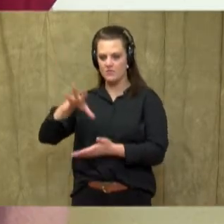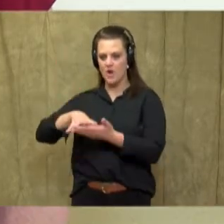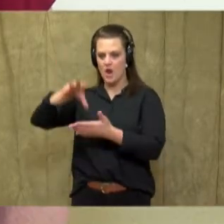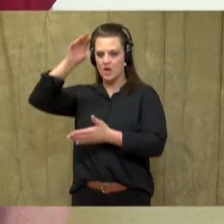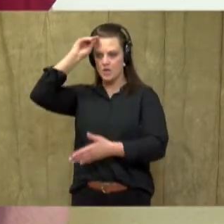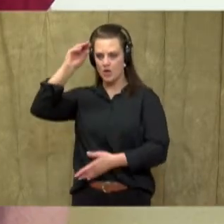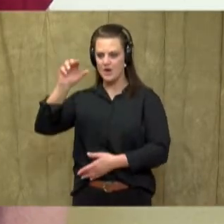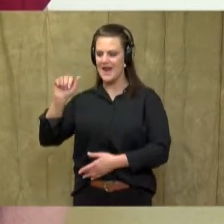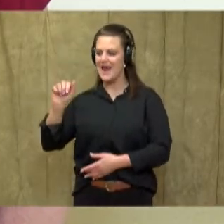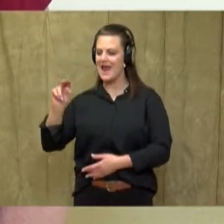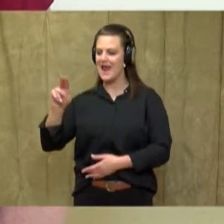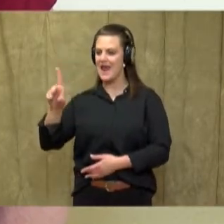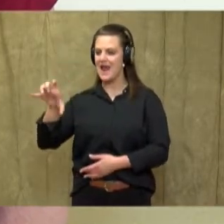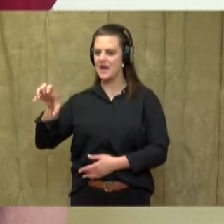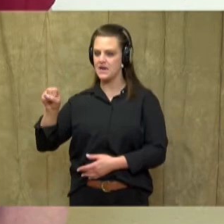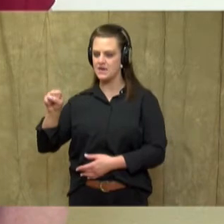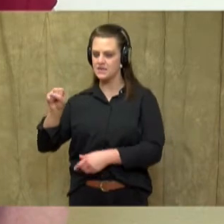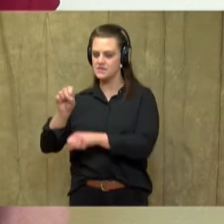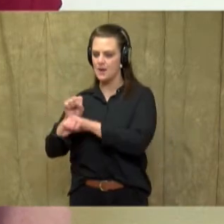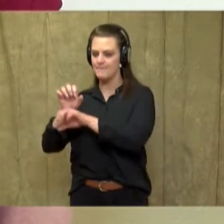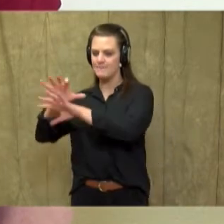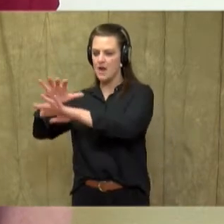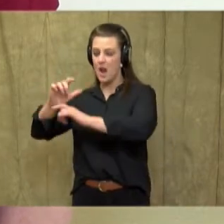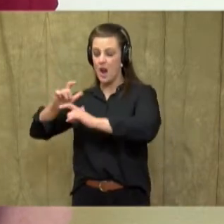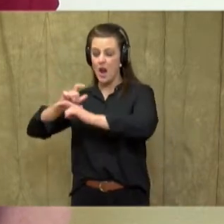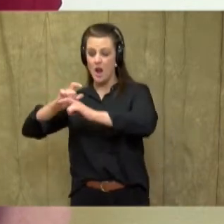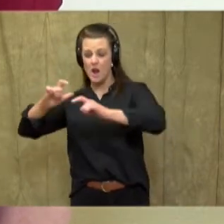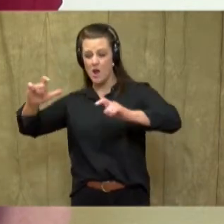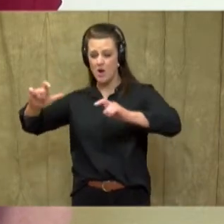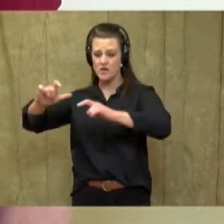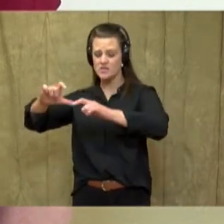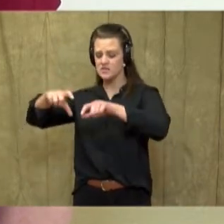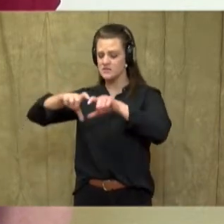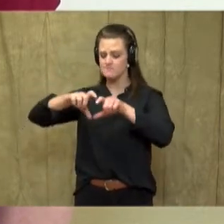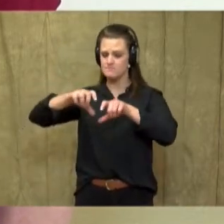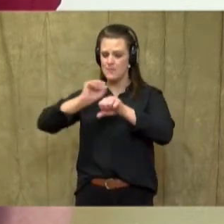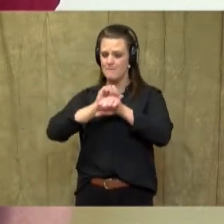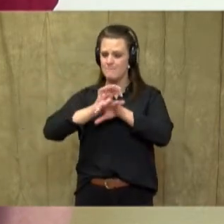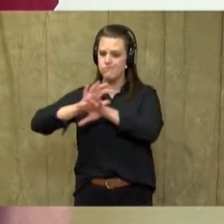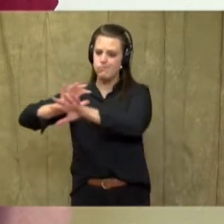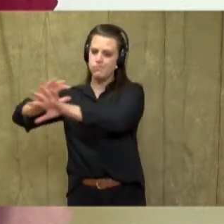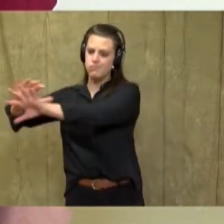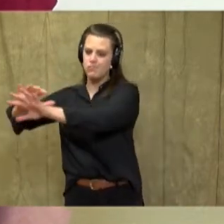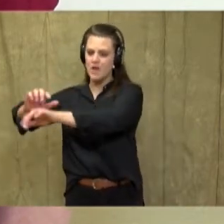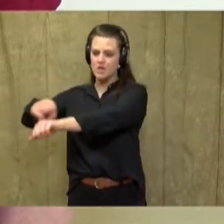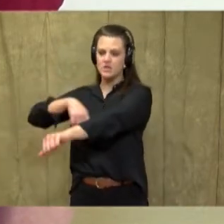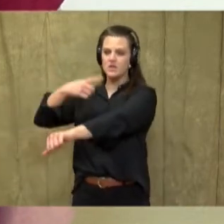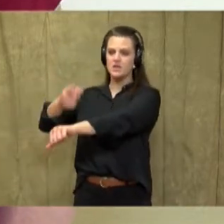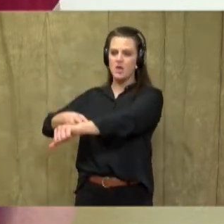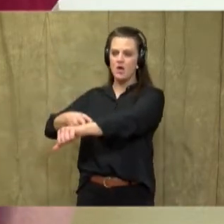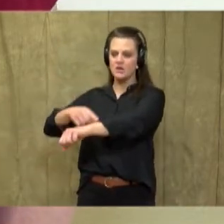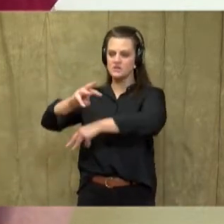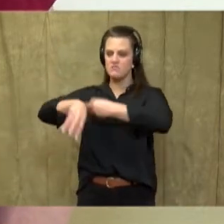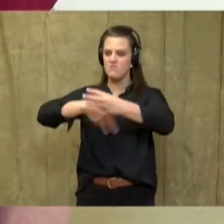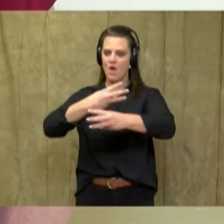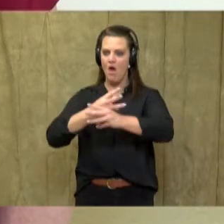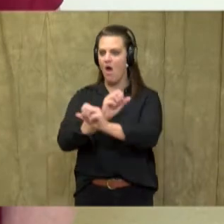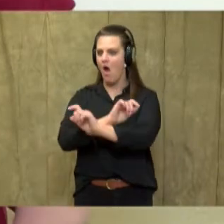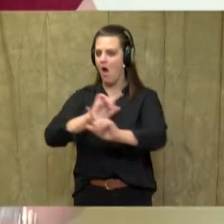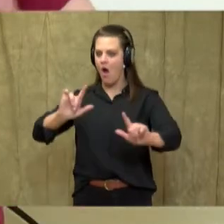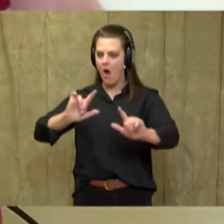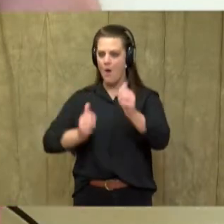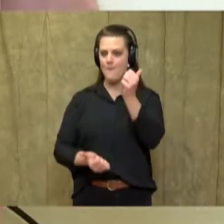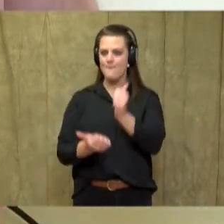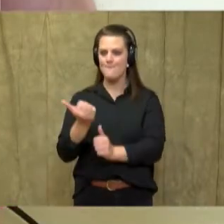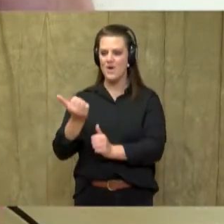is the world's largest or longest mountain range in the whole world. It covers